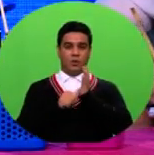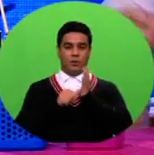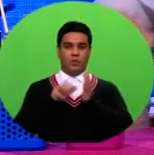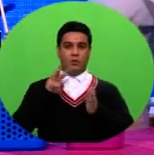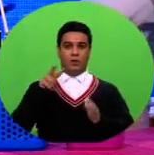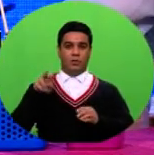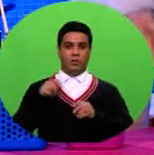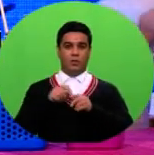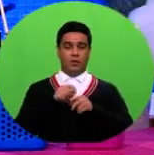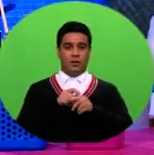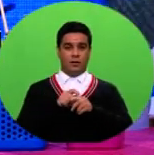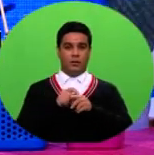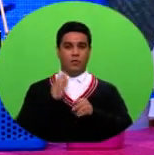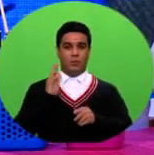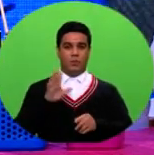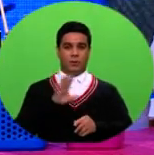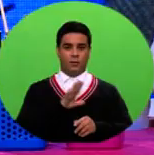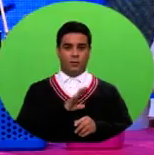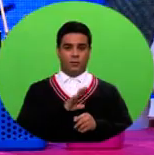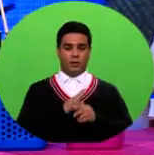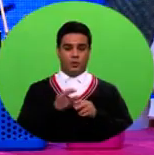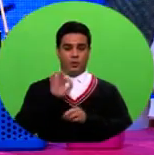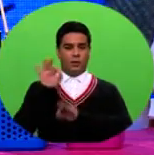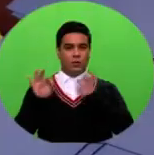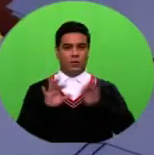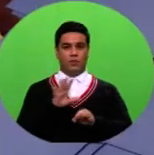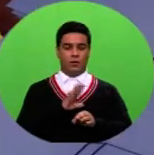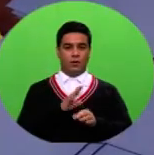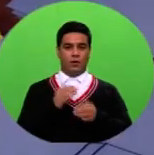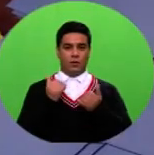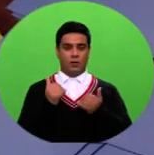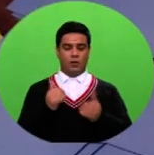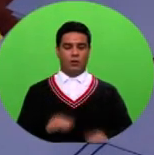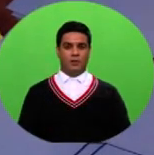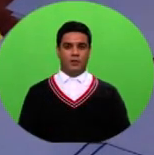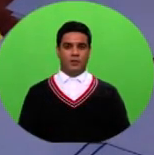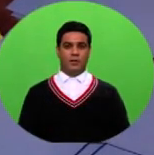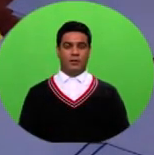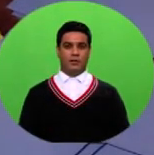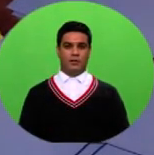60 mm bo'lgan yon yoqlarni o'lchab oldik. Endi ustki qismida